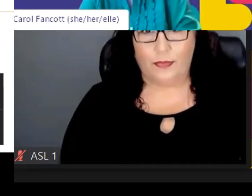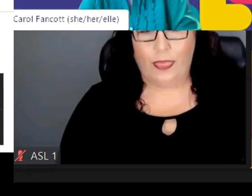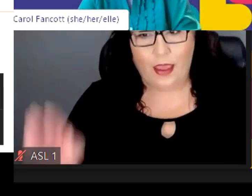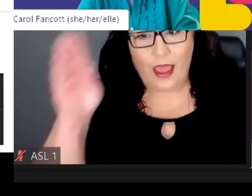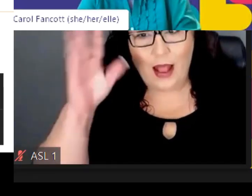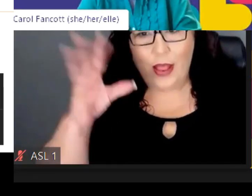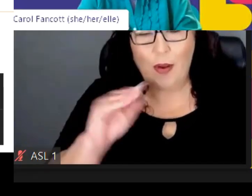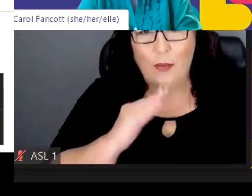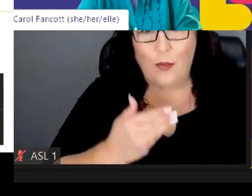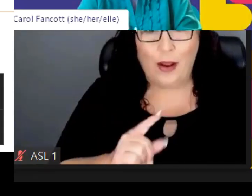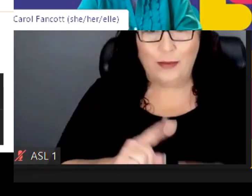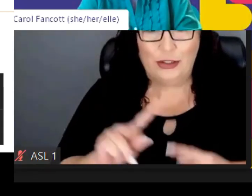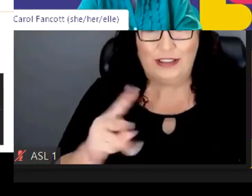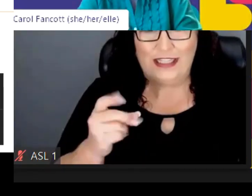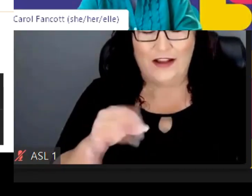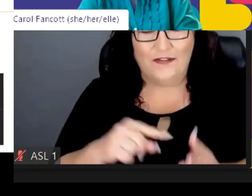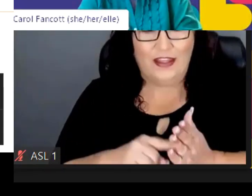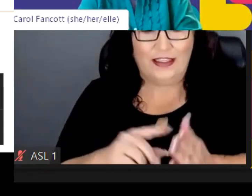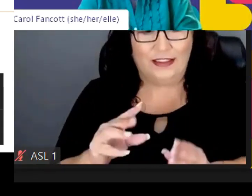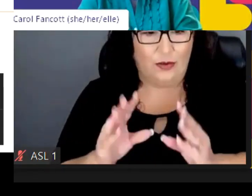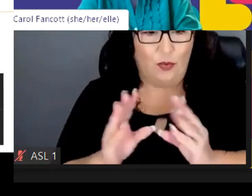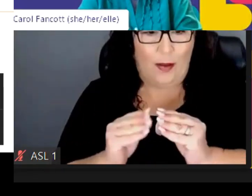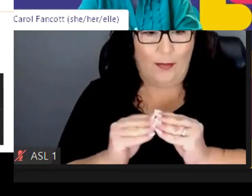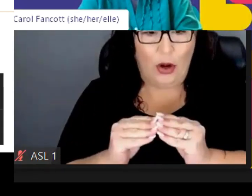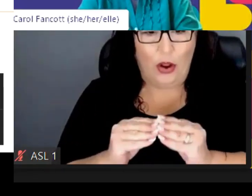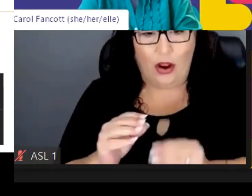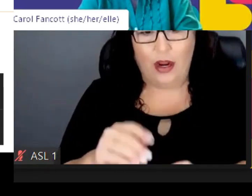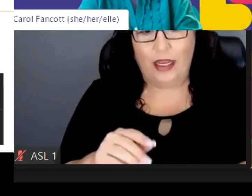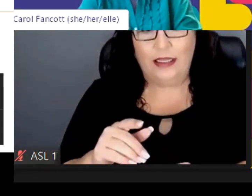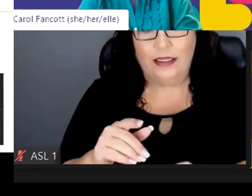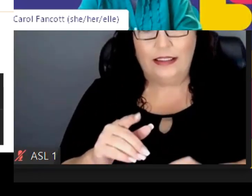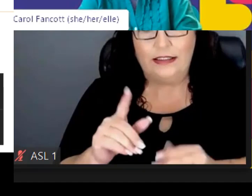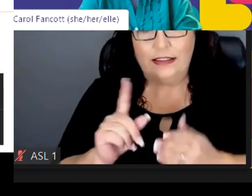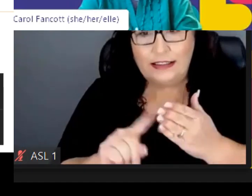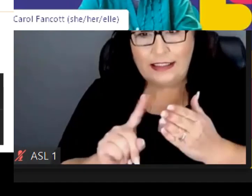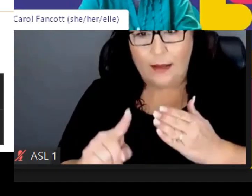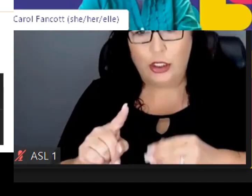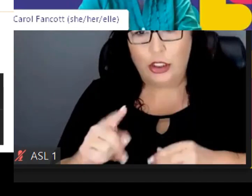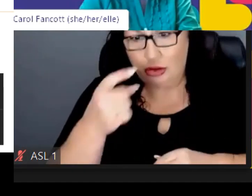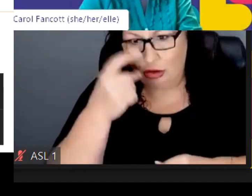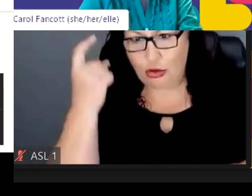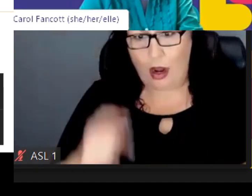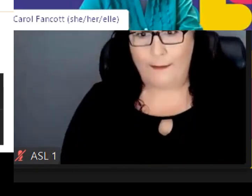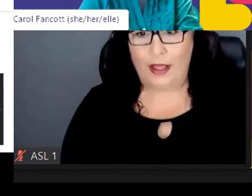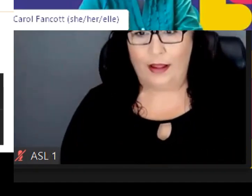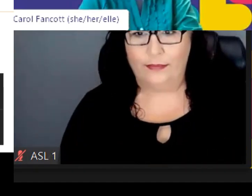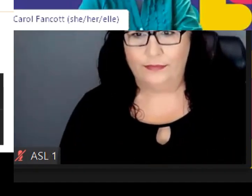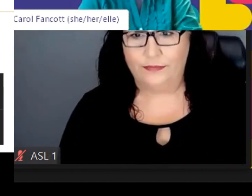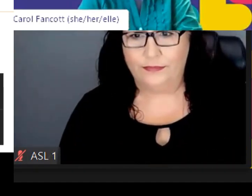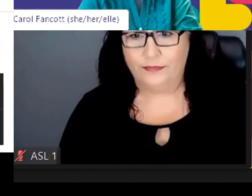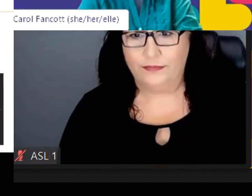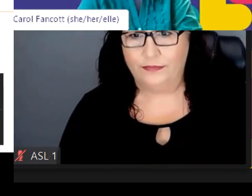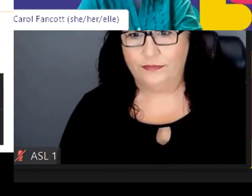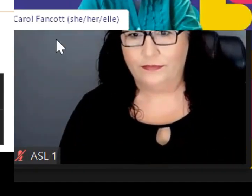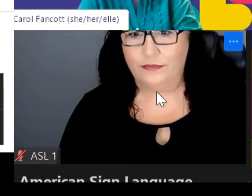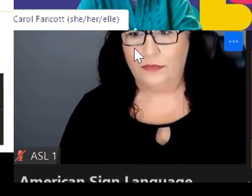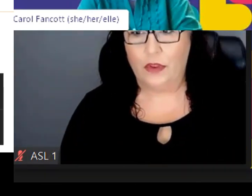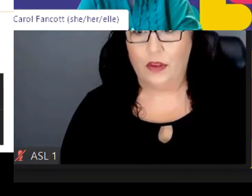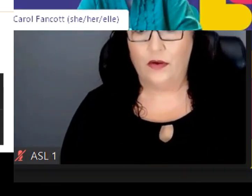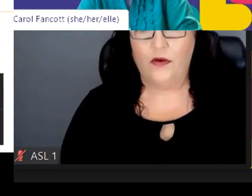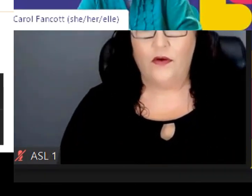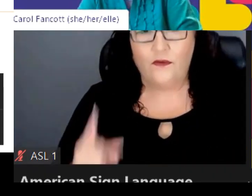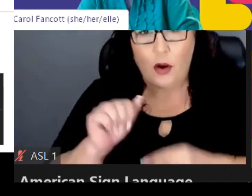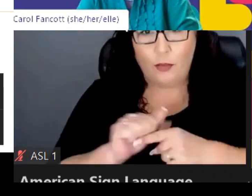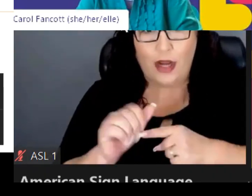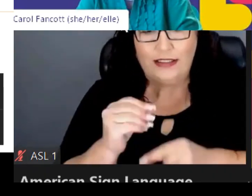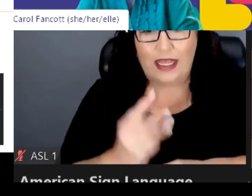Hello, and welcome to the second of this webinar series examining trauma and resiliency informed practices